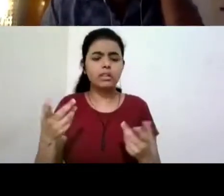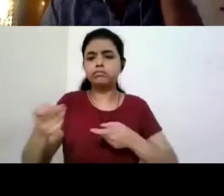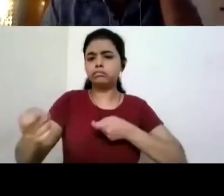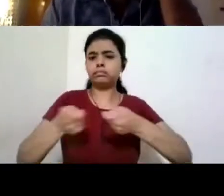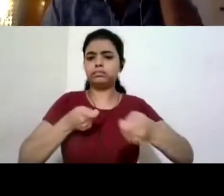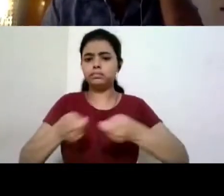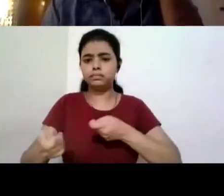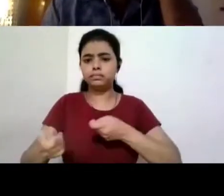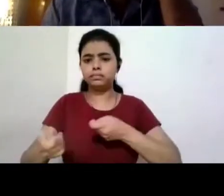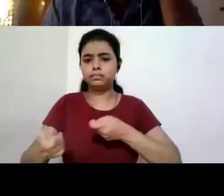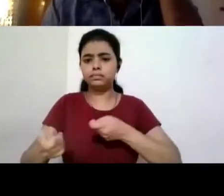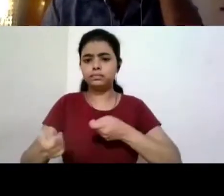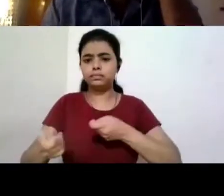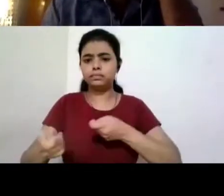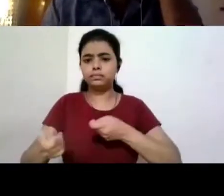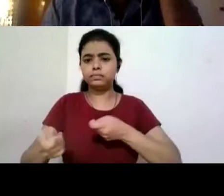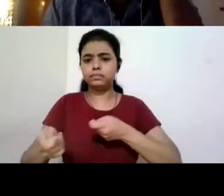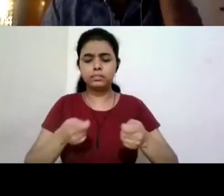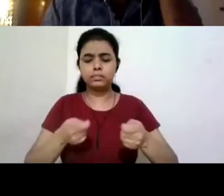is the head of,